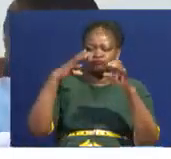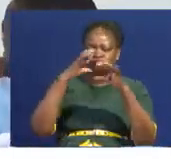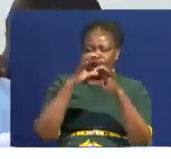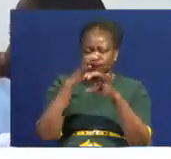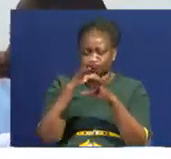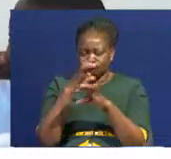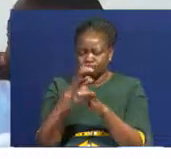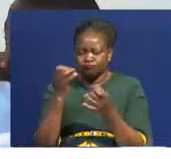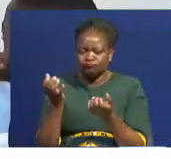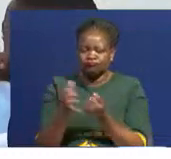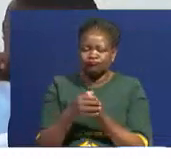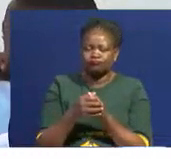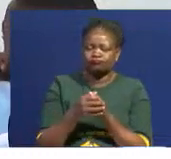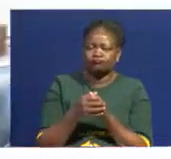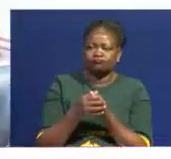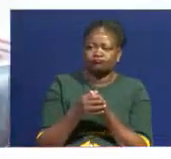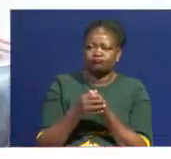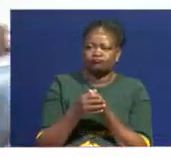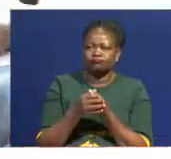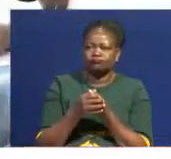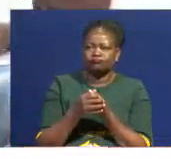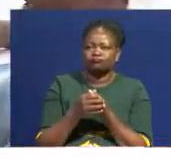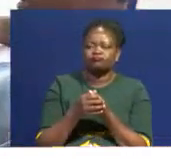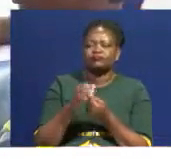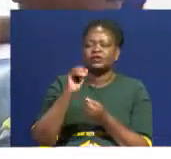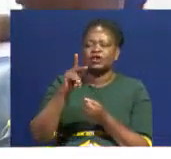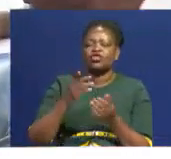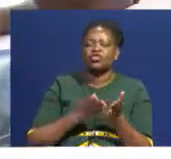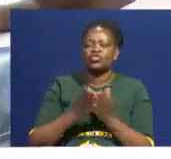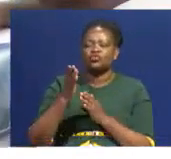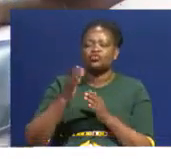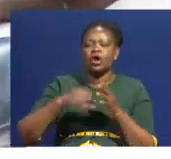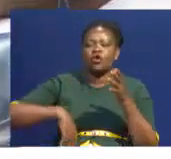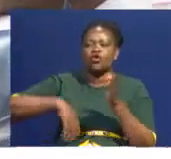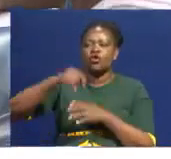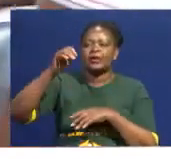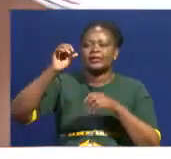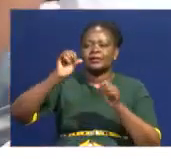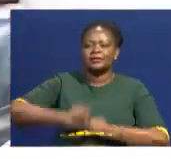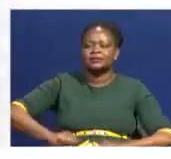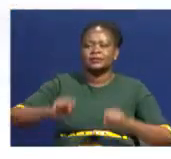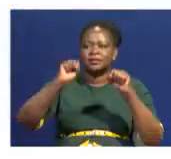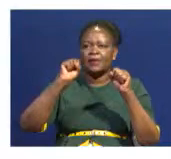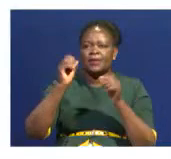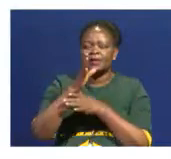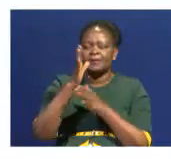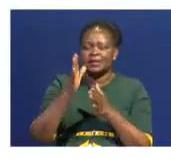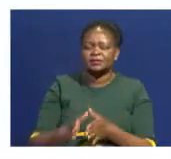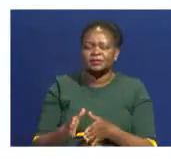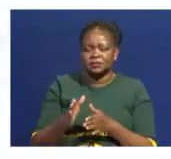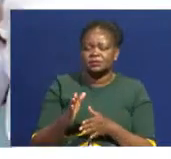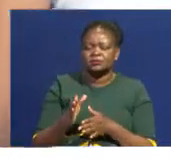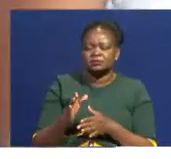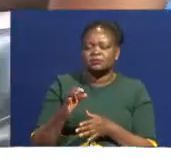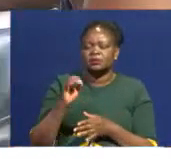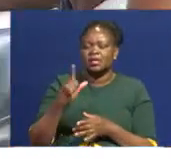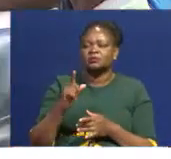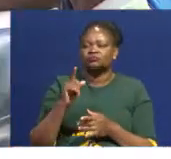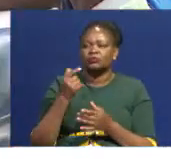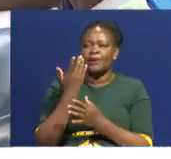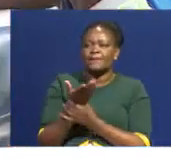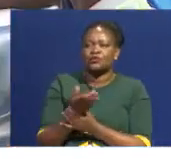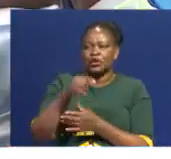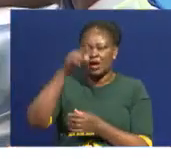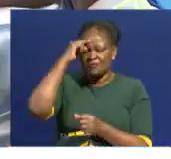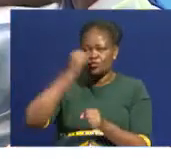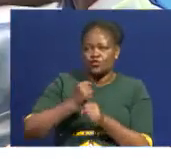of the Athletics Integrity Unit. ADAK, through its outgoing board chairman, Ambassador Daniel Makdwalo, is appealing to the government to move with